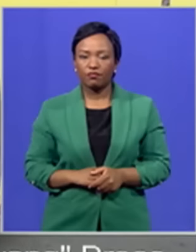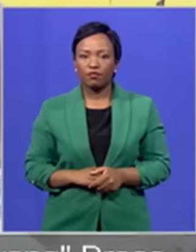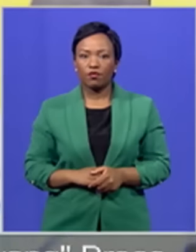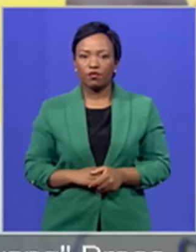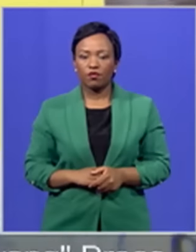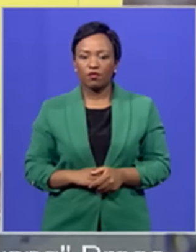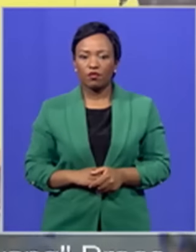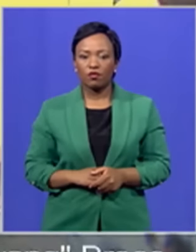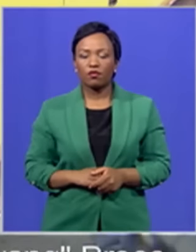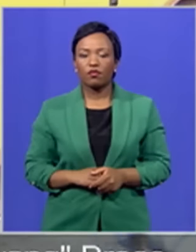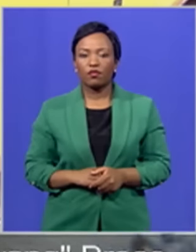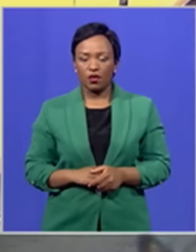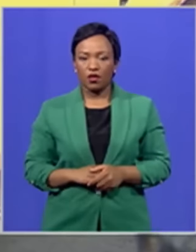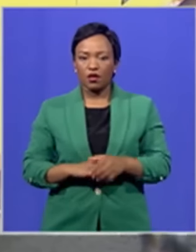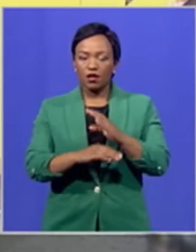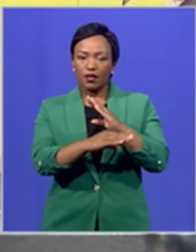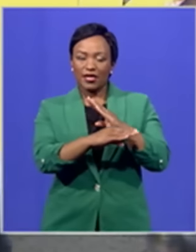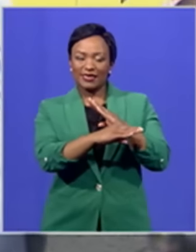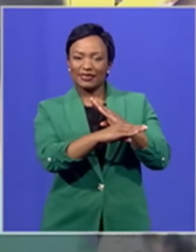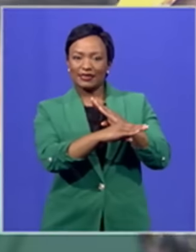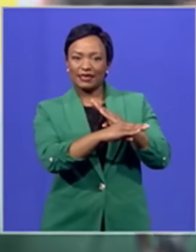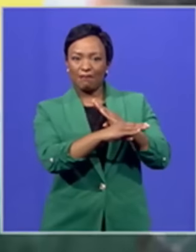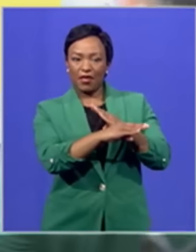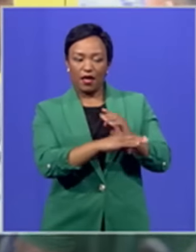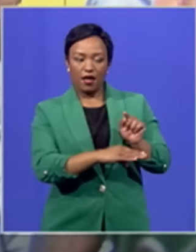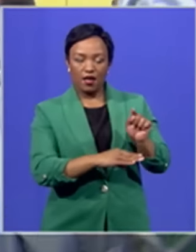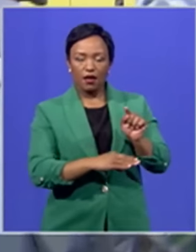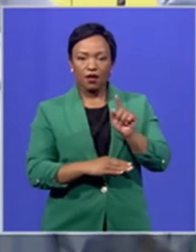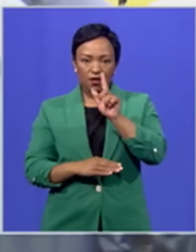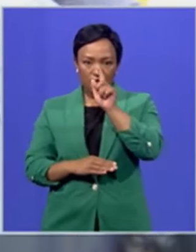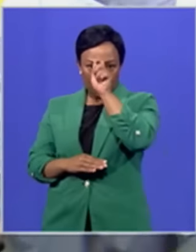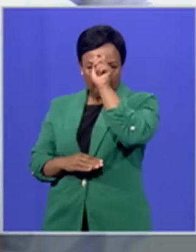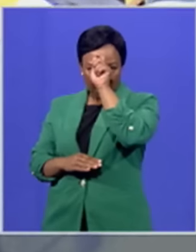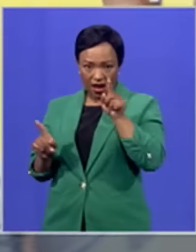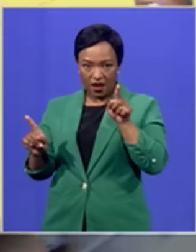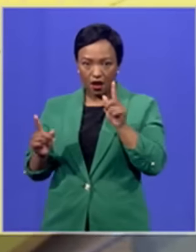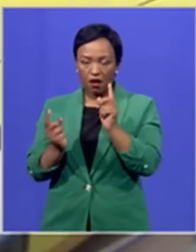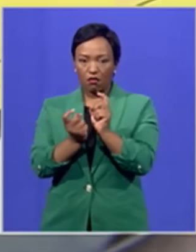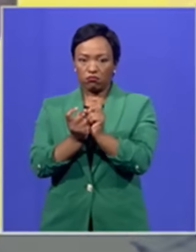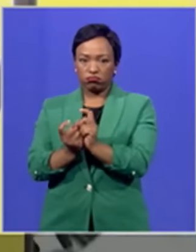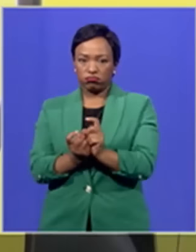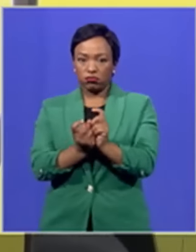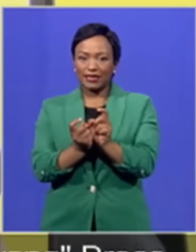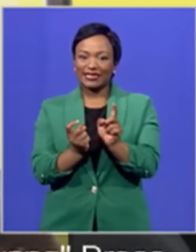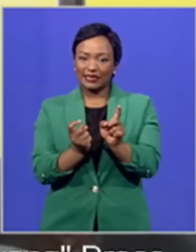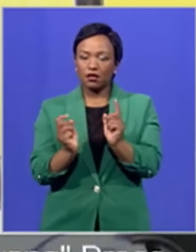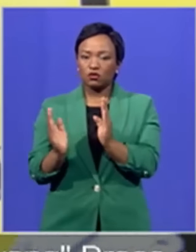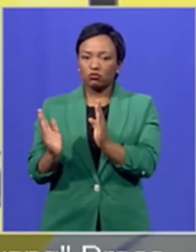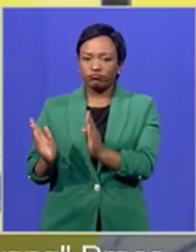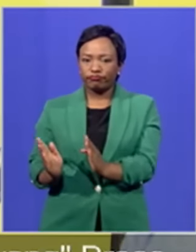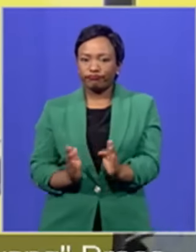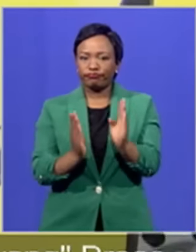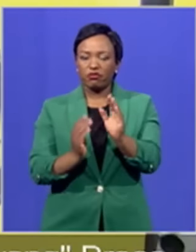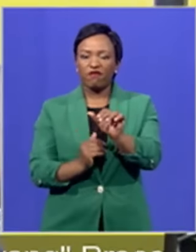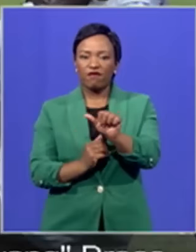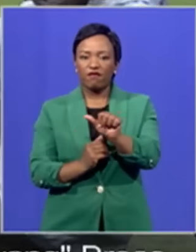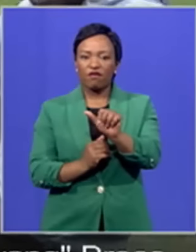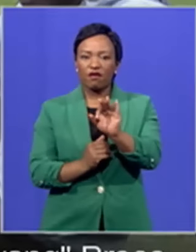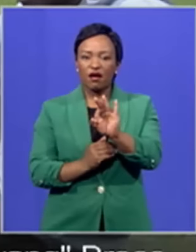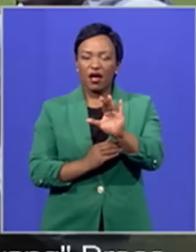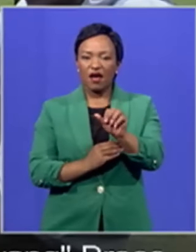papadi kgatlhanong le Zambia ke karolo ya Bafana ya go itukišeletša tournament ya AFCON ye ke yona papadi